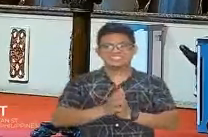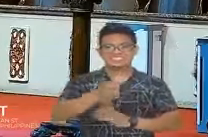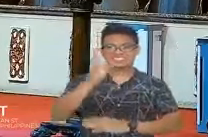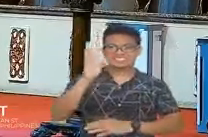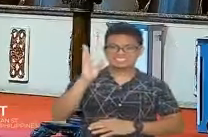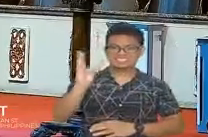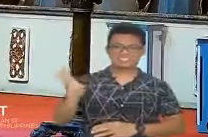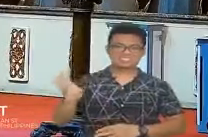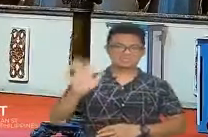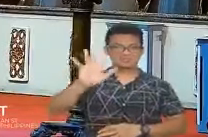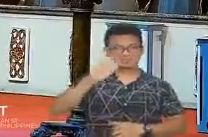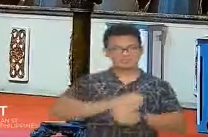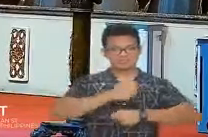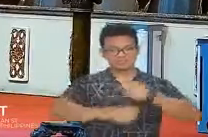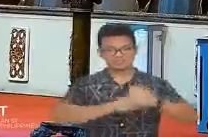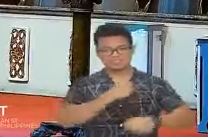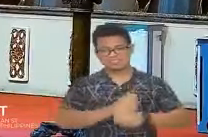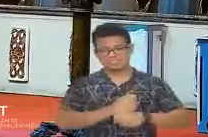65 years.